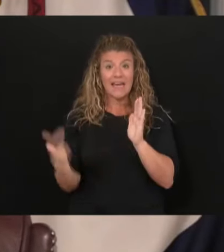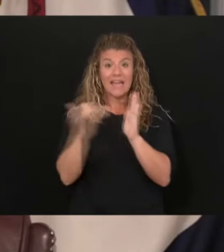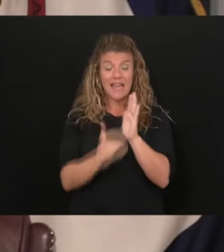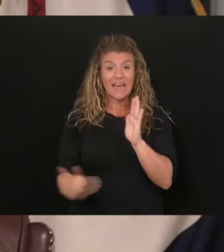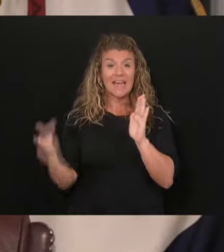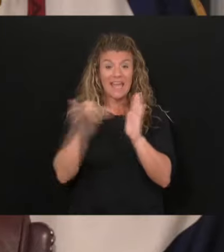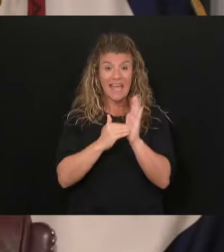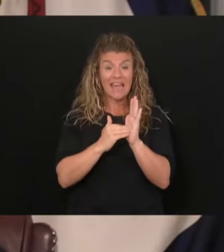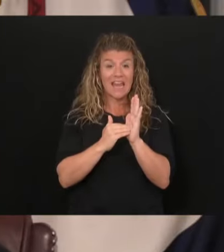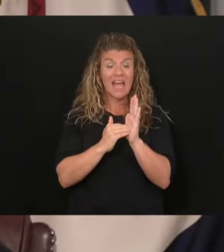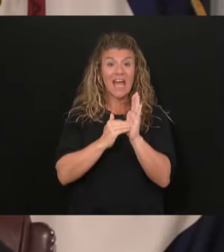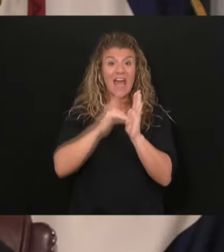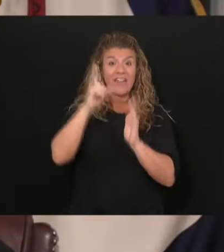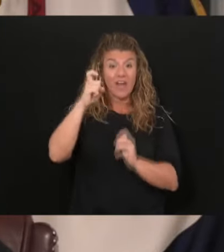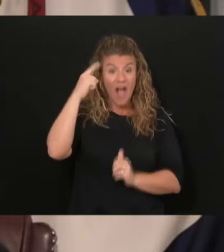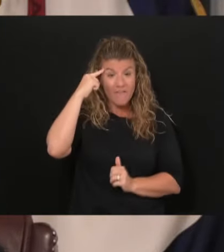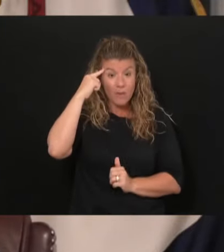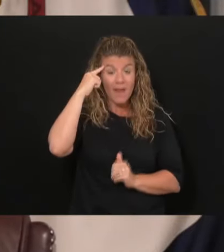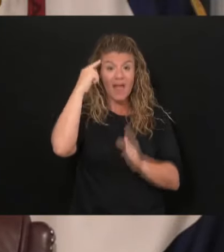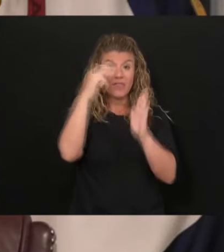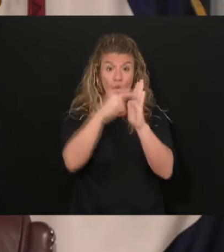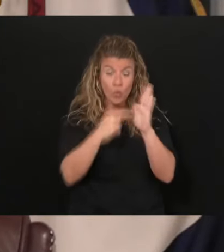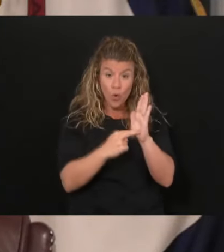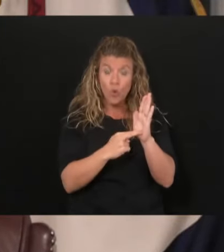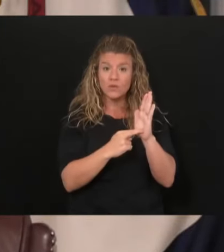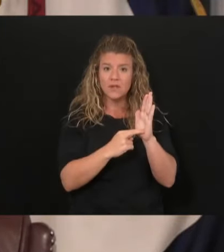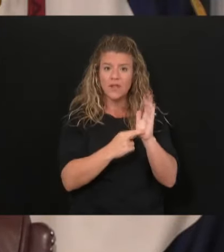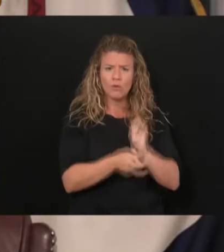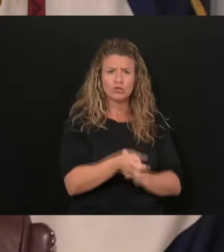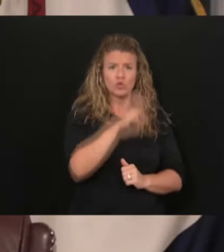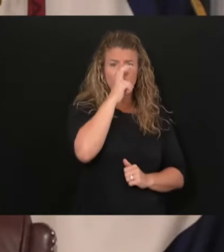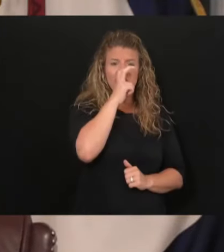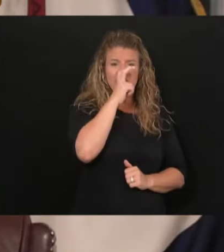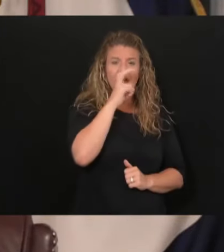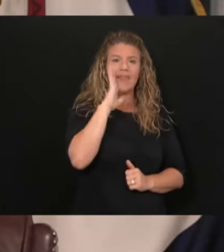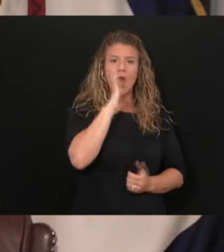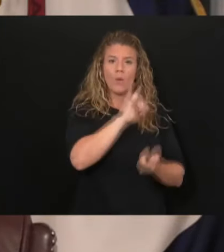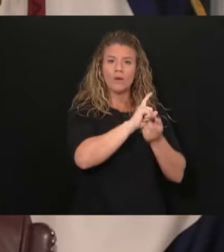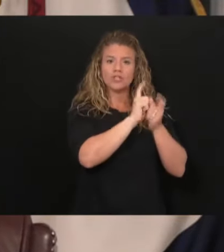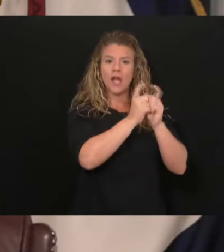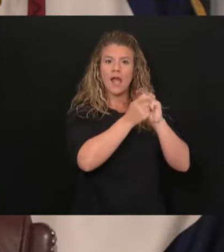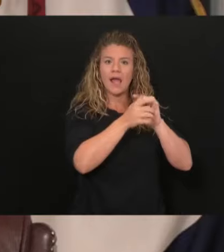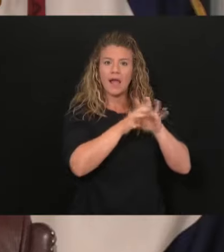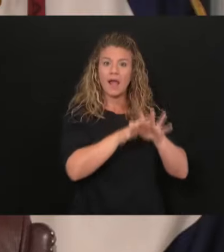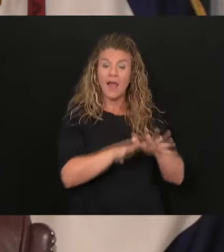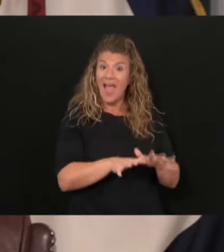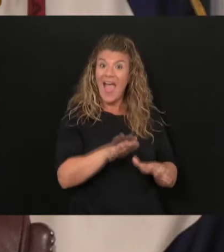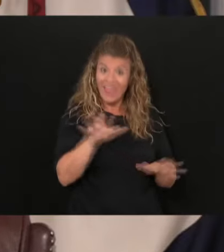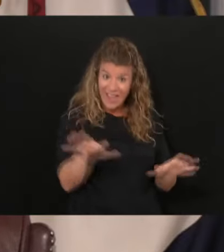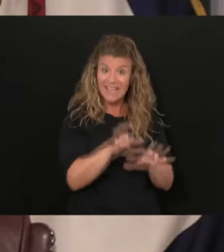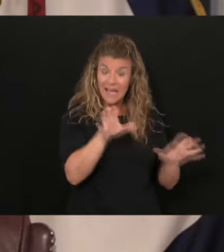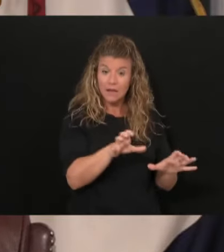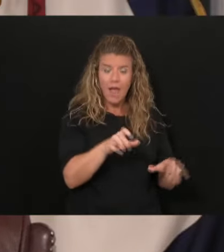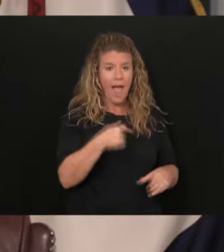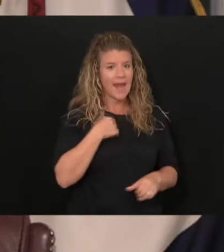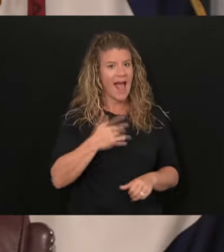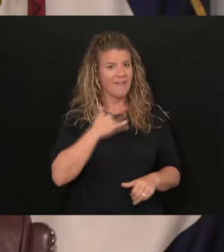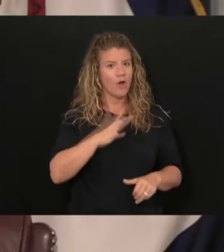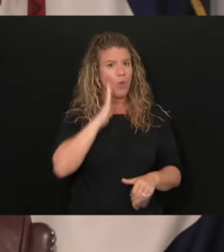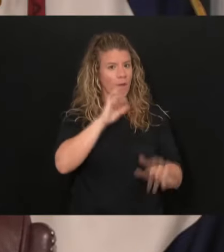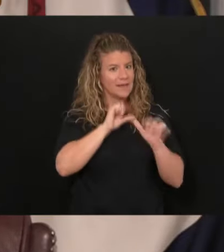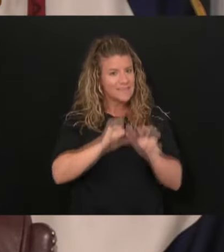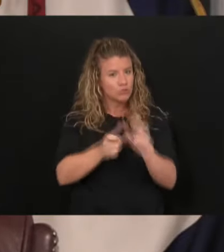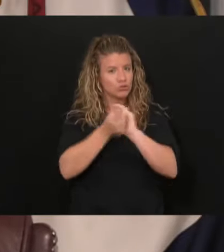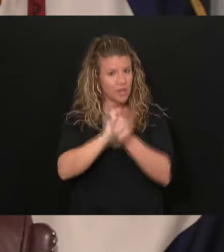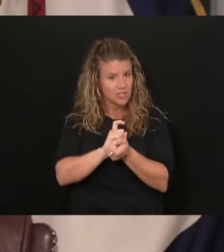that the government, the guidelines would change. They did. And I really believe there'll be additional guidelines changing, and that's